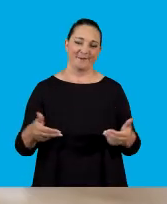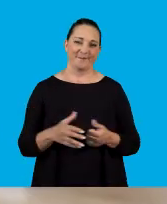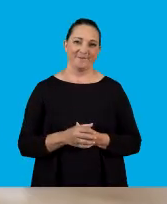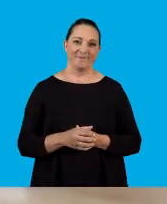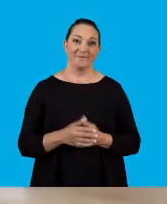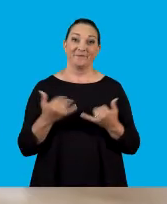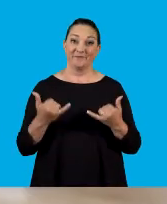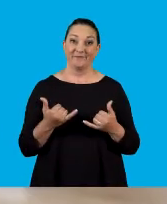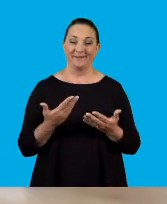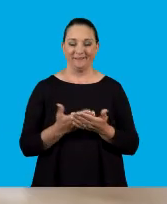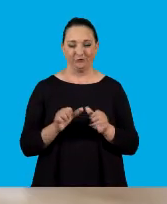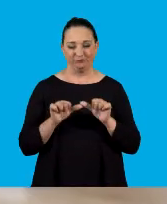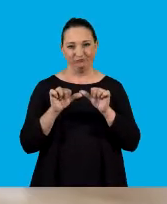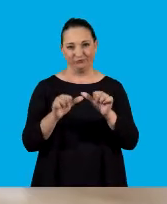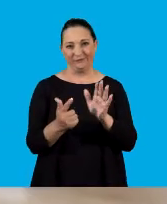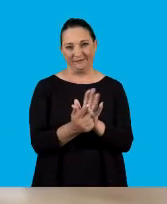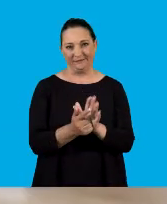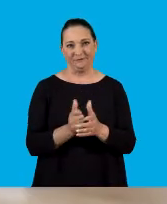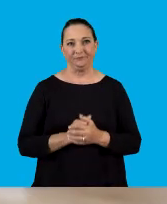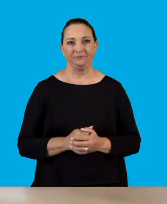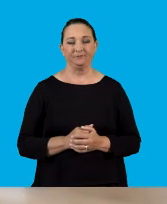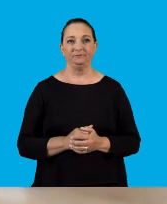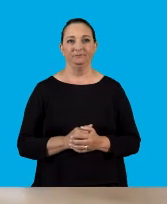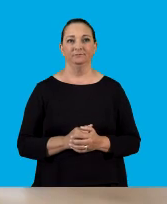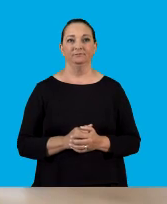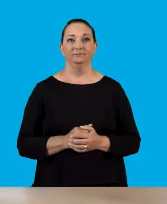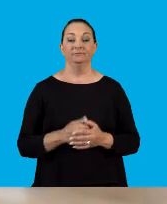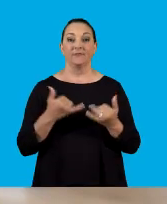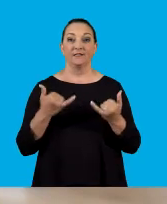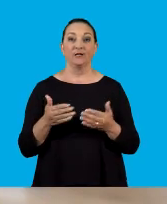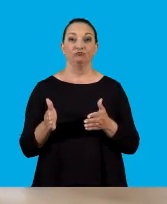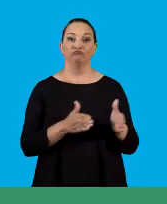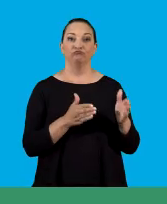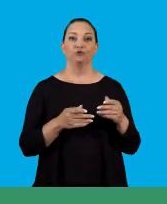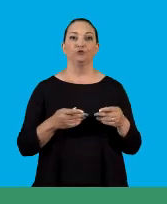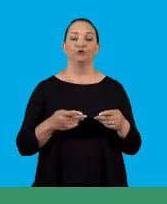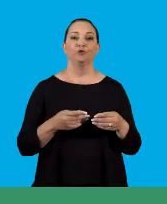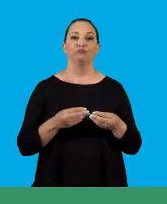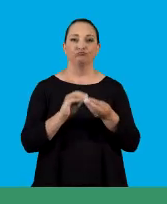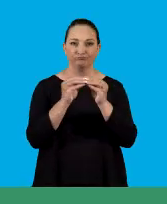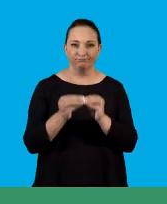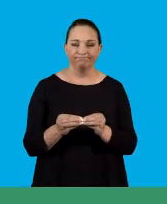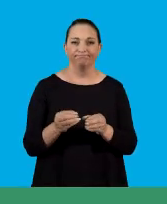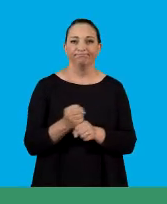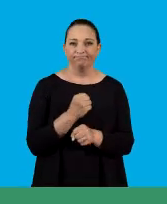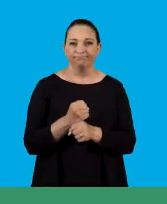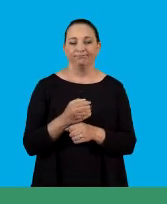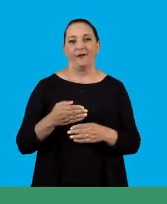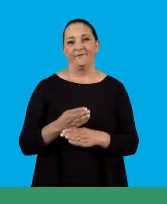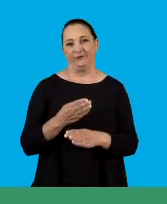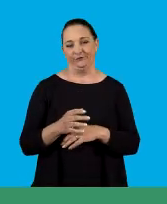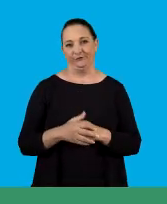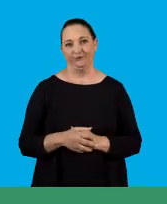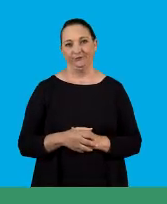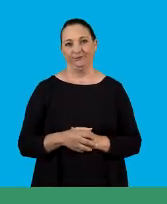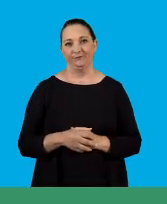welcome back. Now let us continue with our lesson. Now we look into the production function.